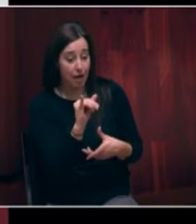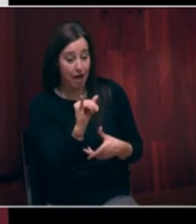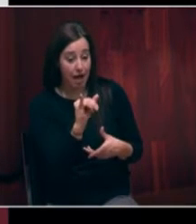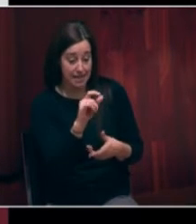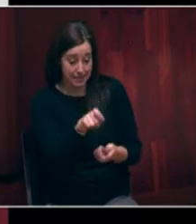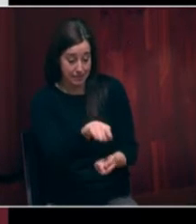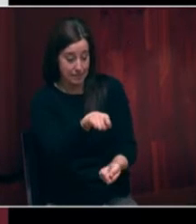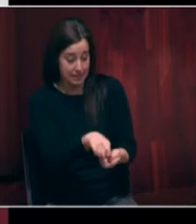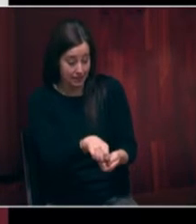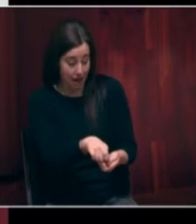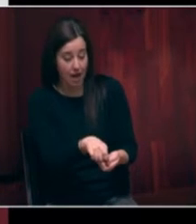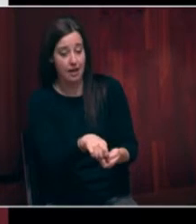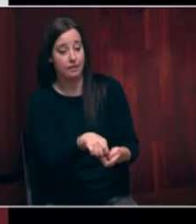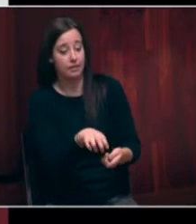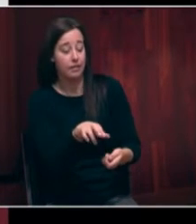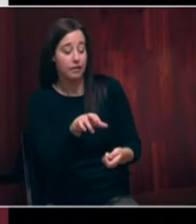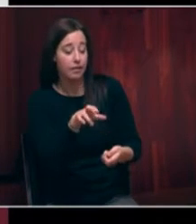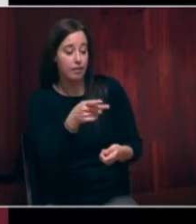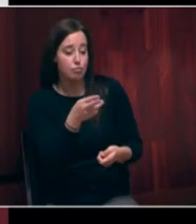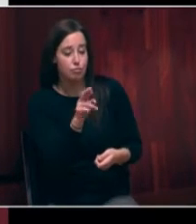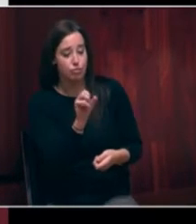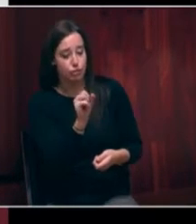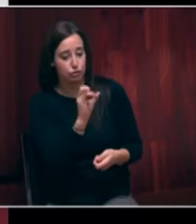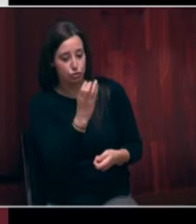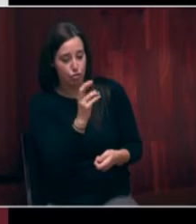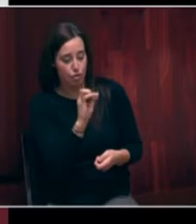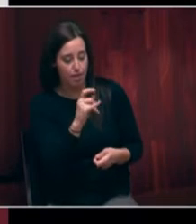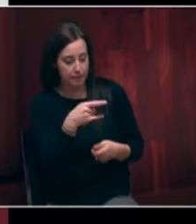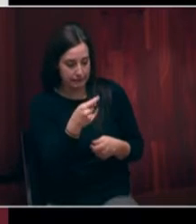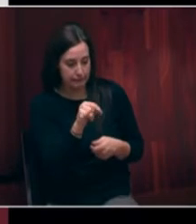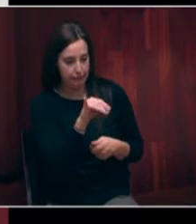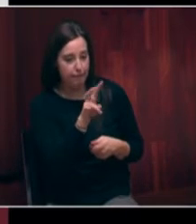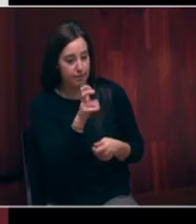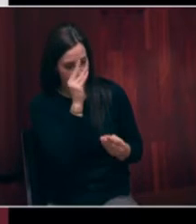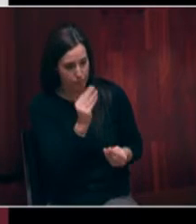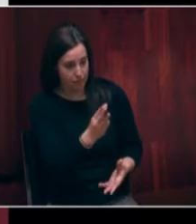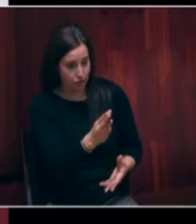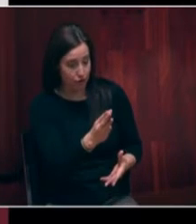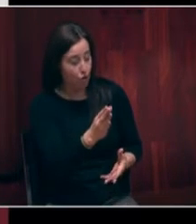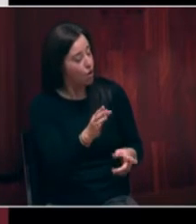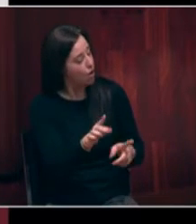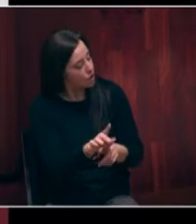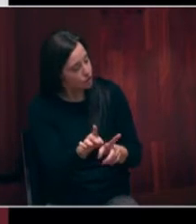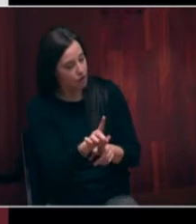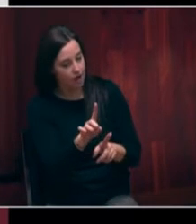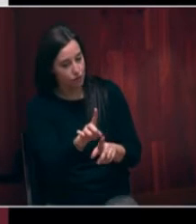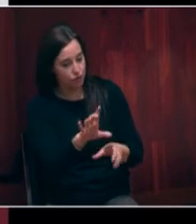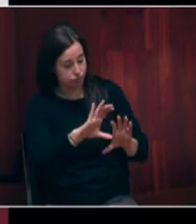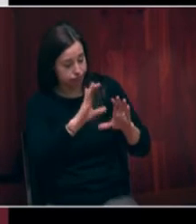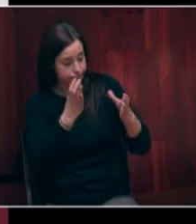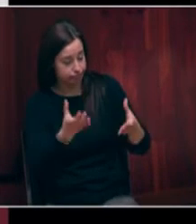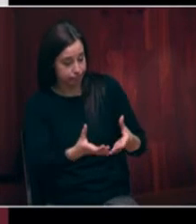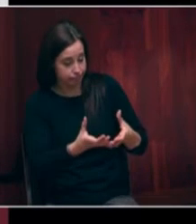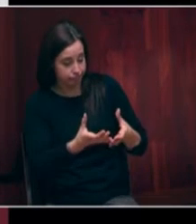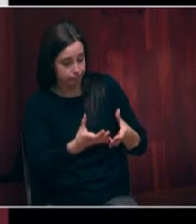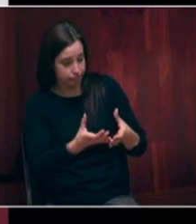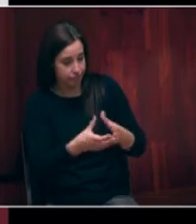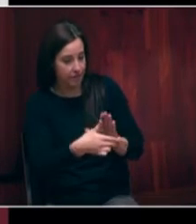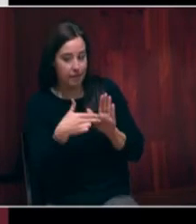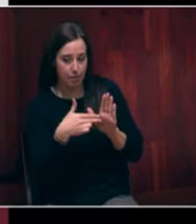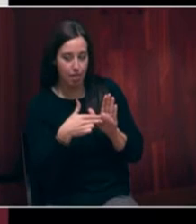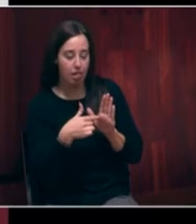prescriptive law or regulation associated with that information type, you must also call out that category of information on the page. And